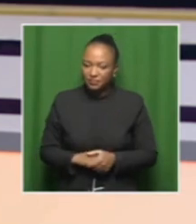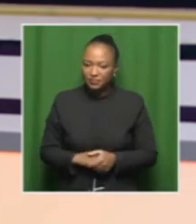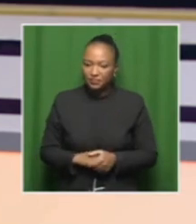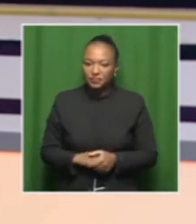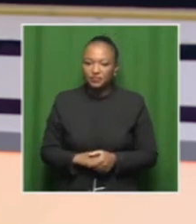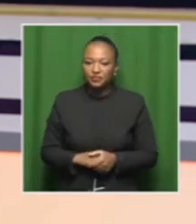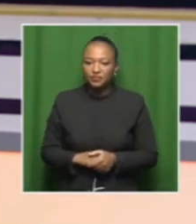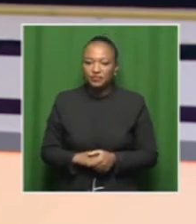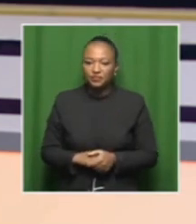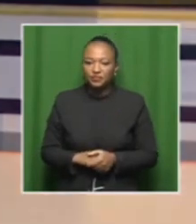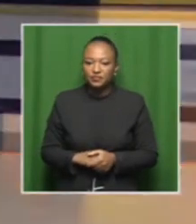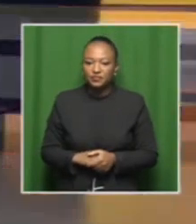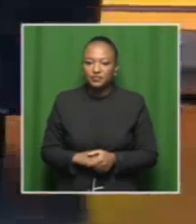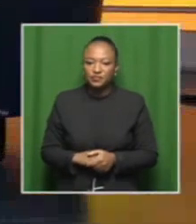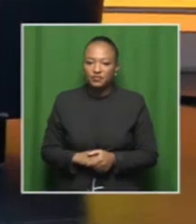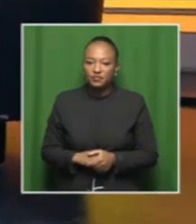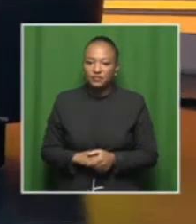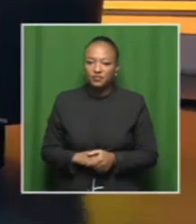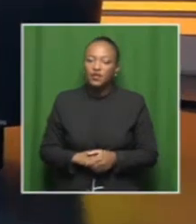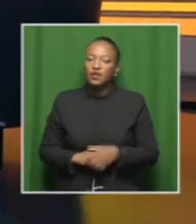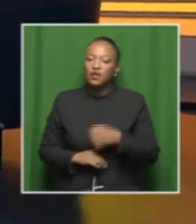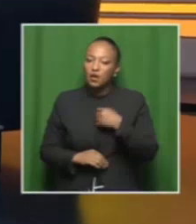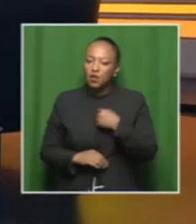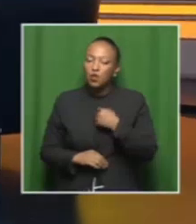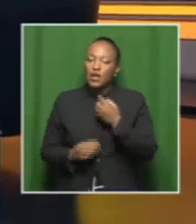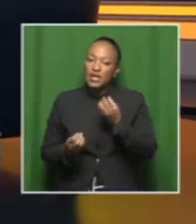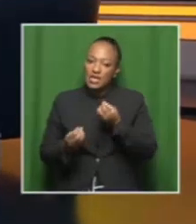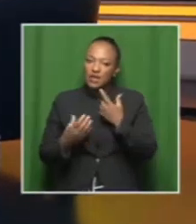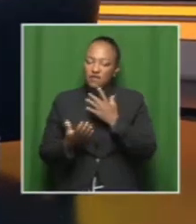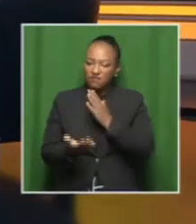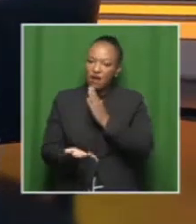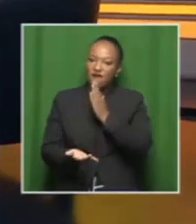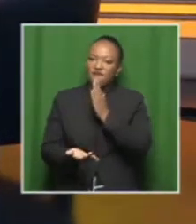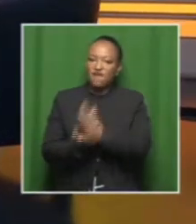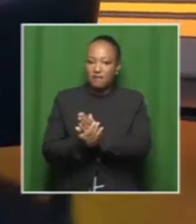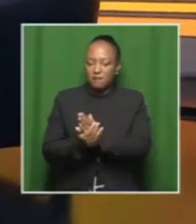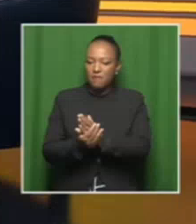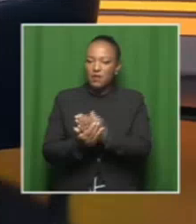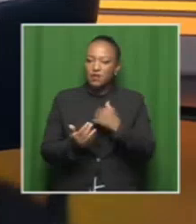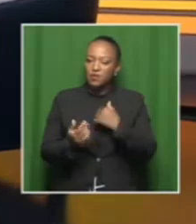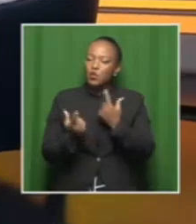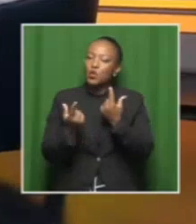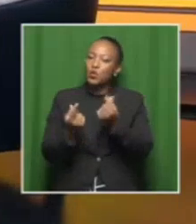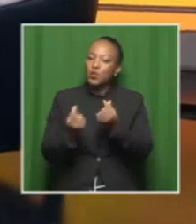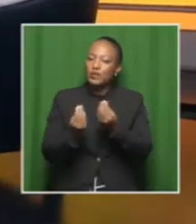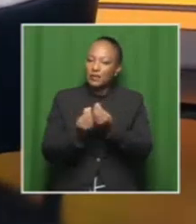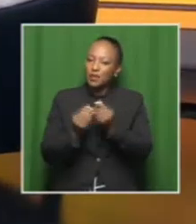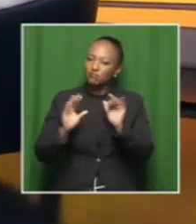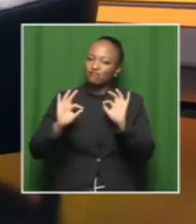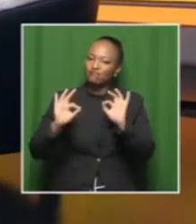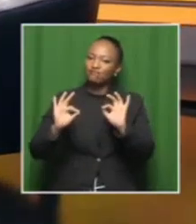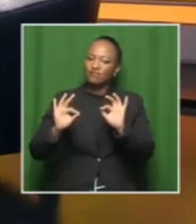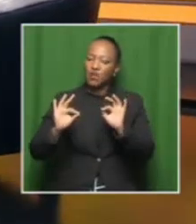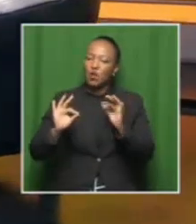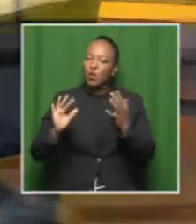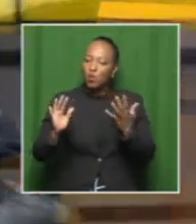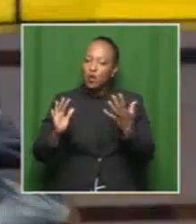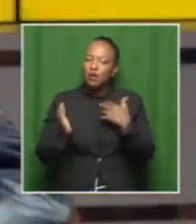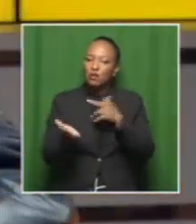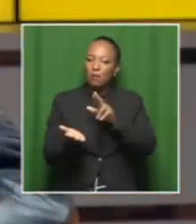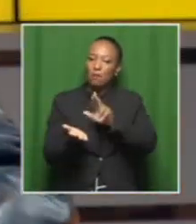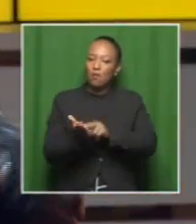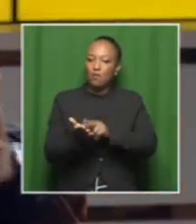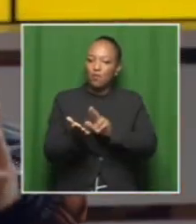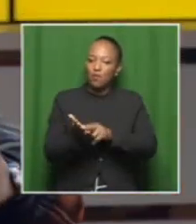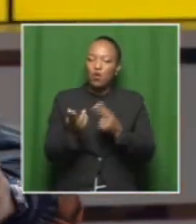very, very. It affirmed us and encouraged us that we are definitely doing something to be recognized, especially as underdogs in the podcasting space.